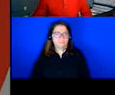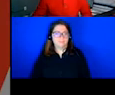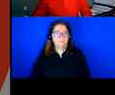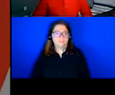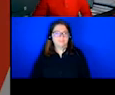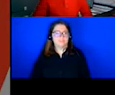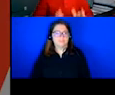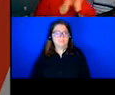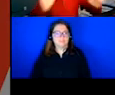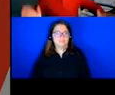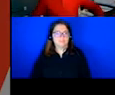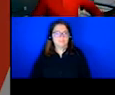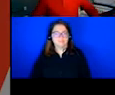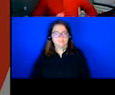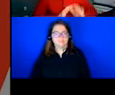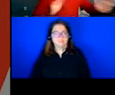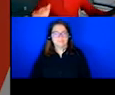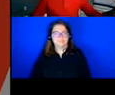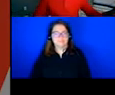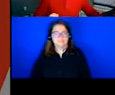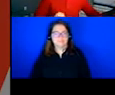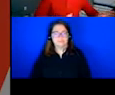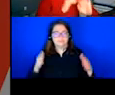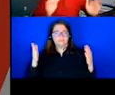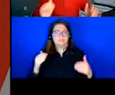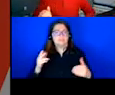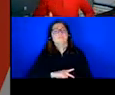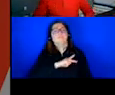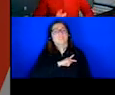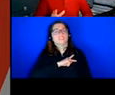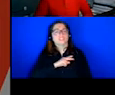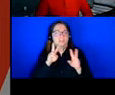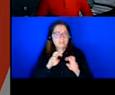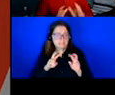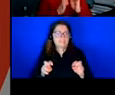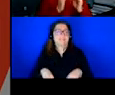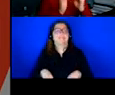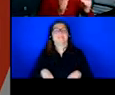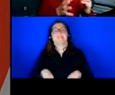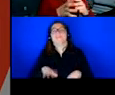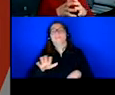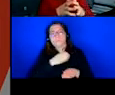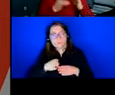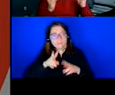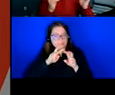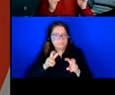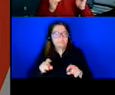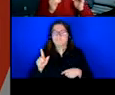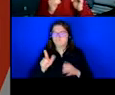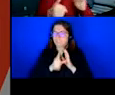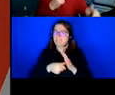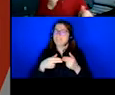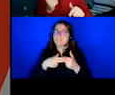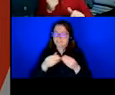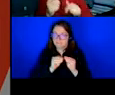Okay, awesome. So we did your personal assessment, assessing your career. We did all that. You're going to get the slides to kind of just go through as well. But I